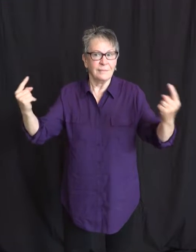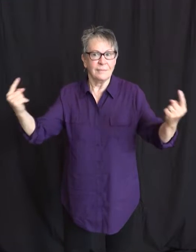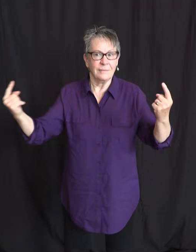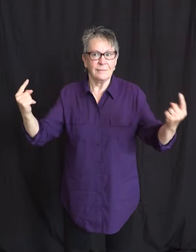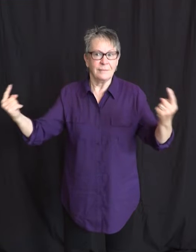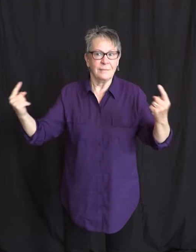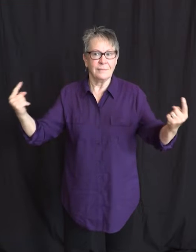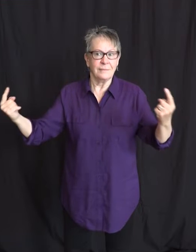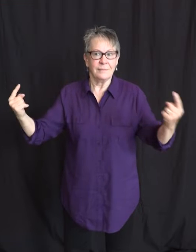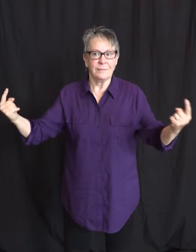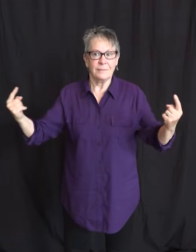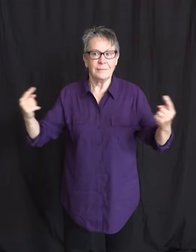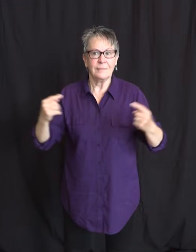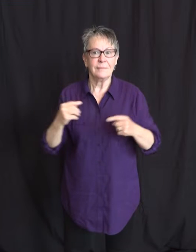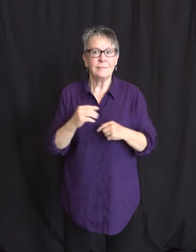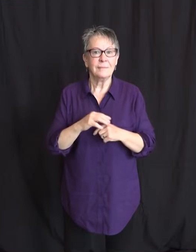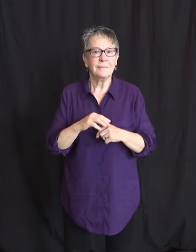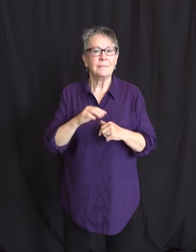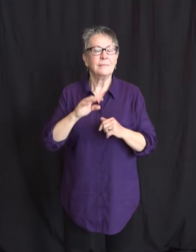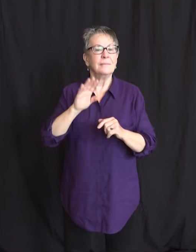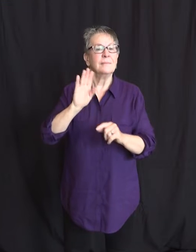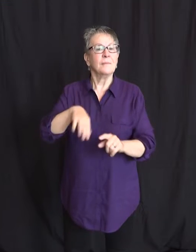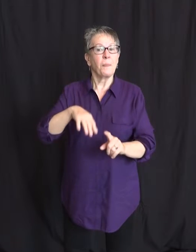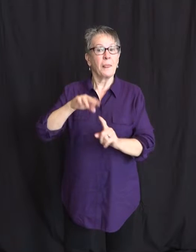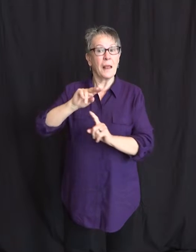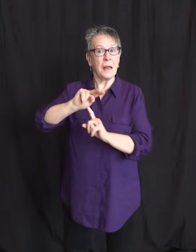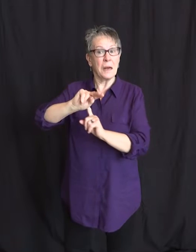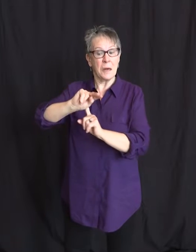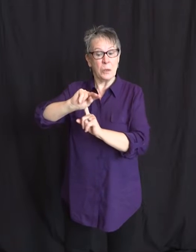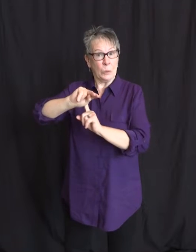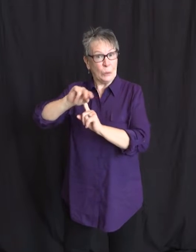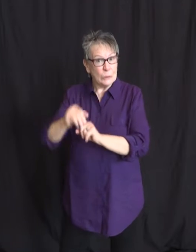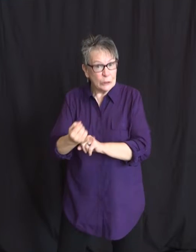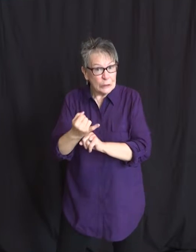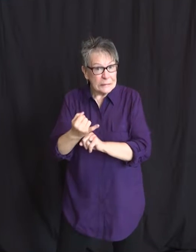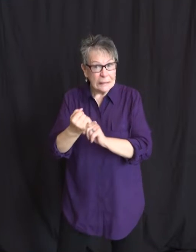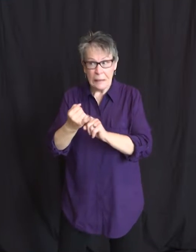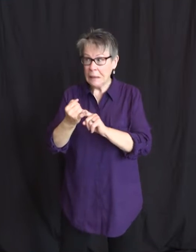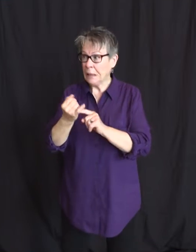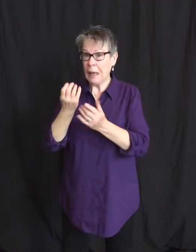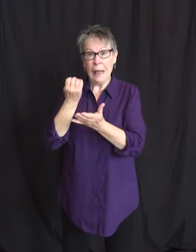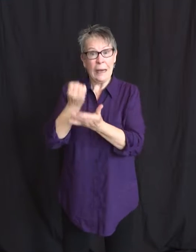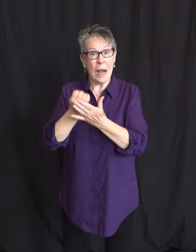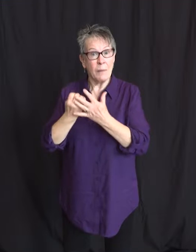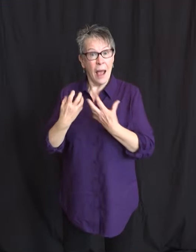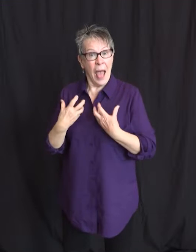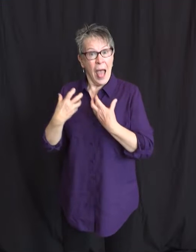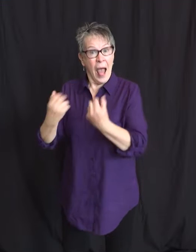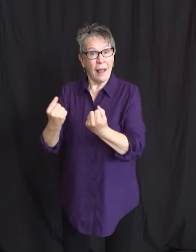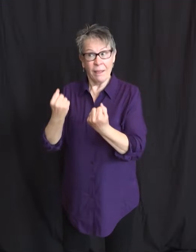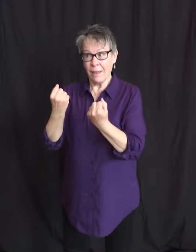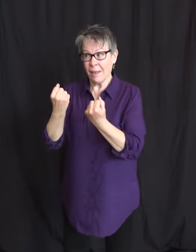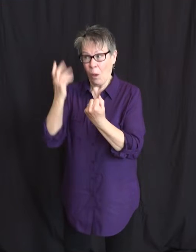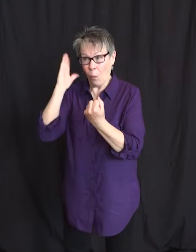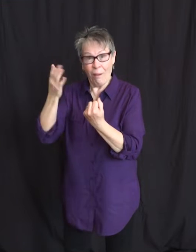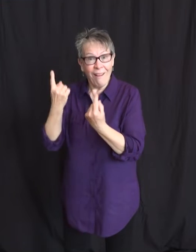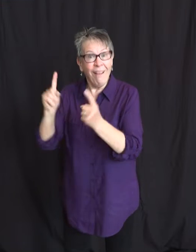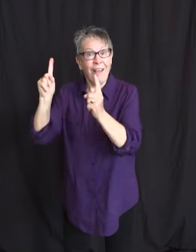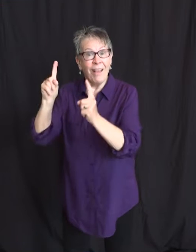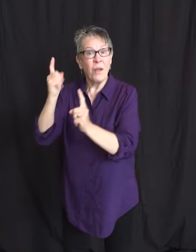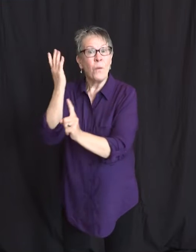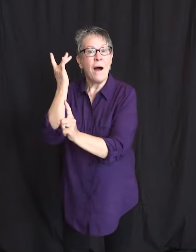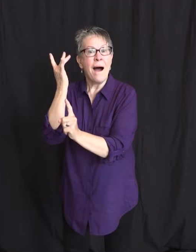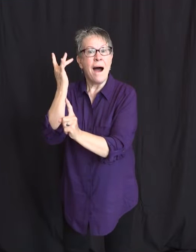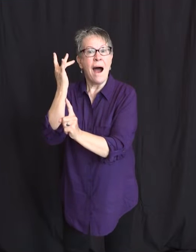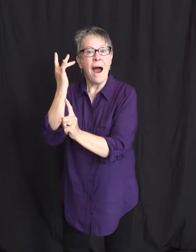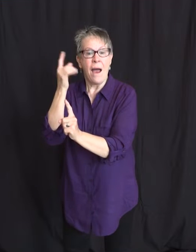we took the steps to restore and secure our collective health. That said, please allow me to welcome,